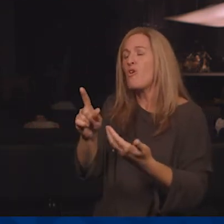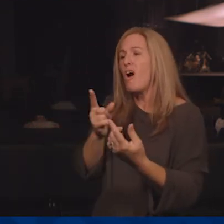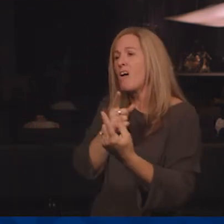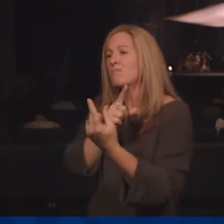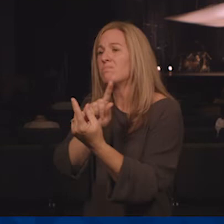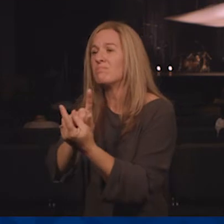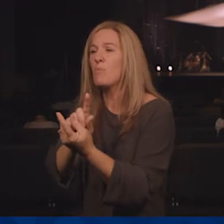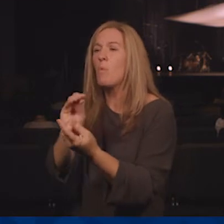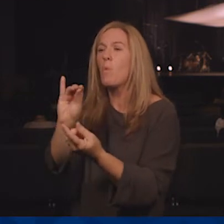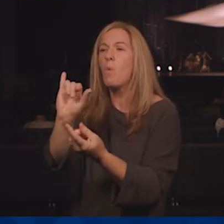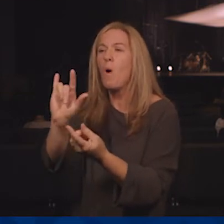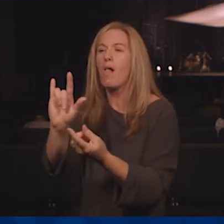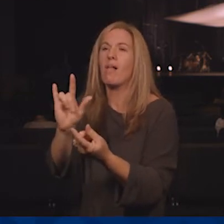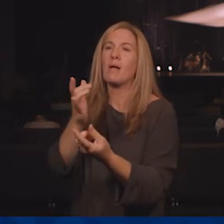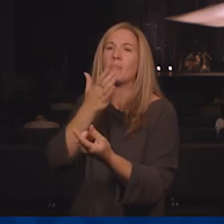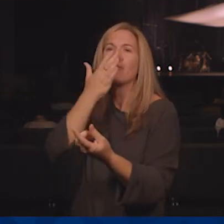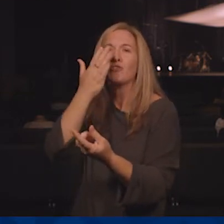soul.